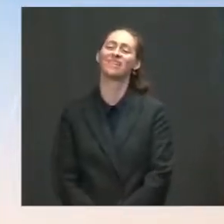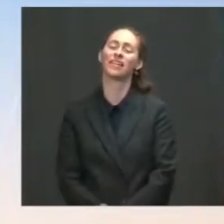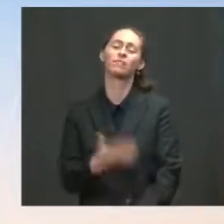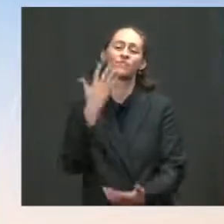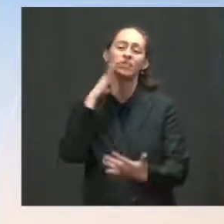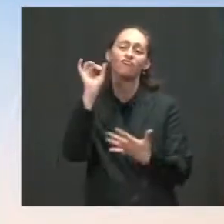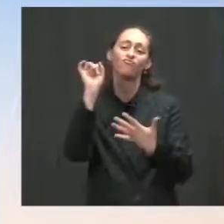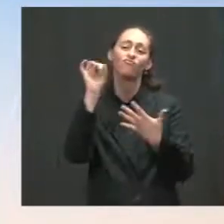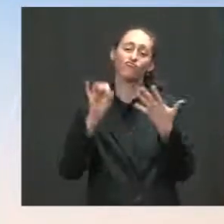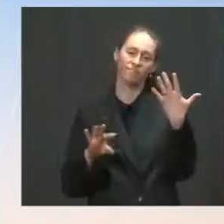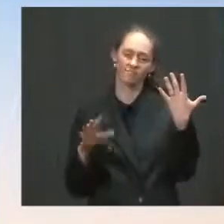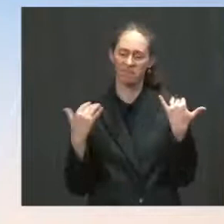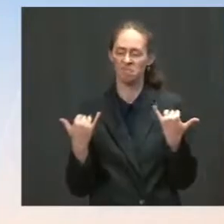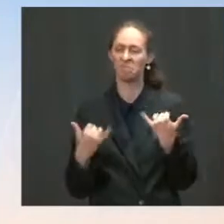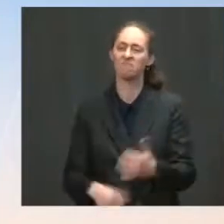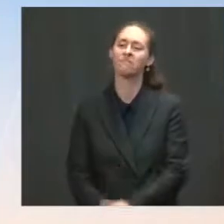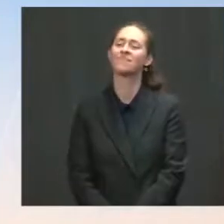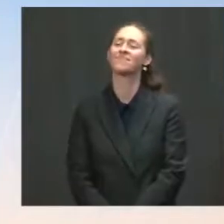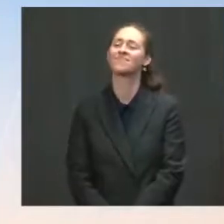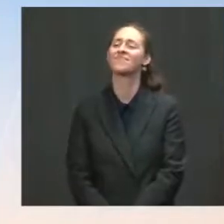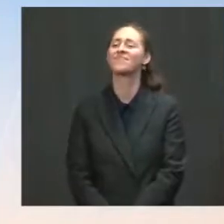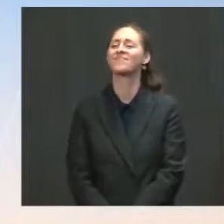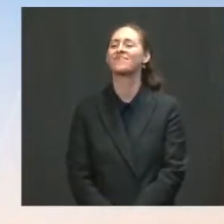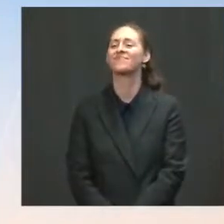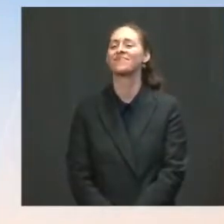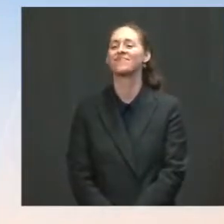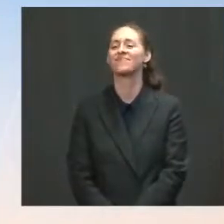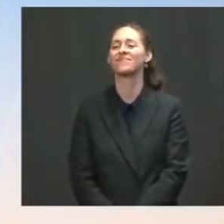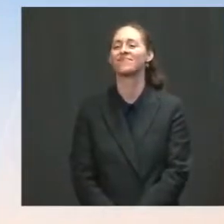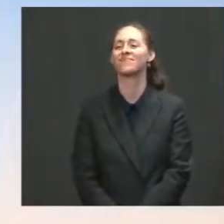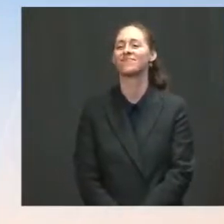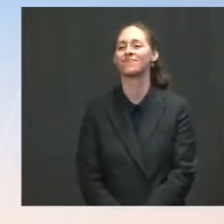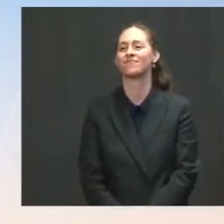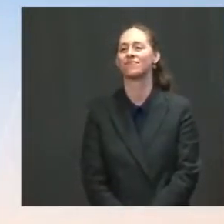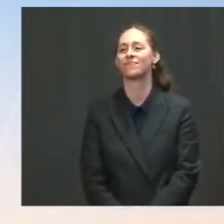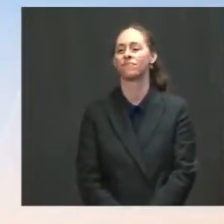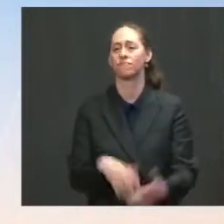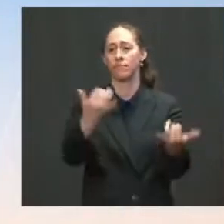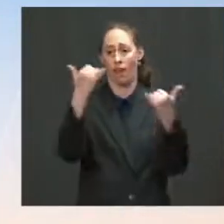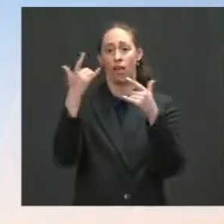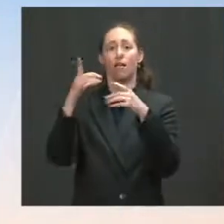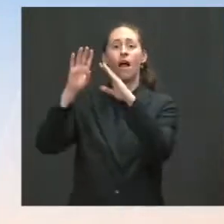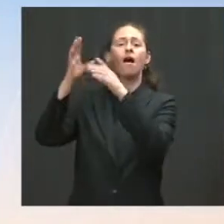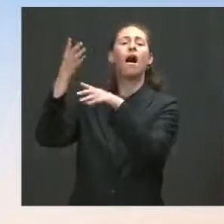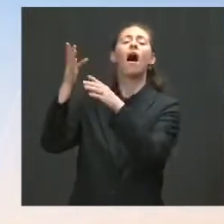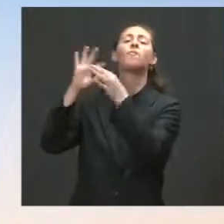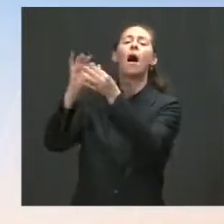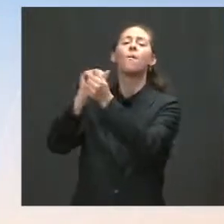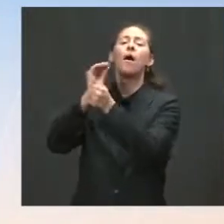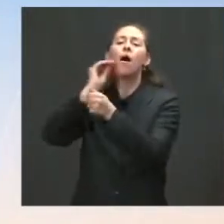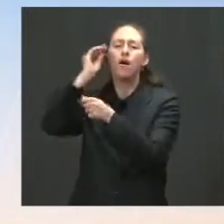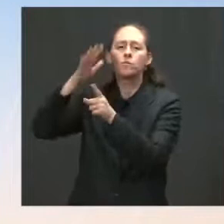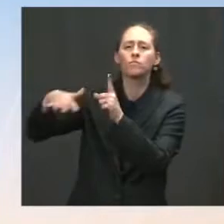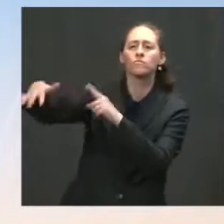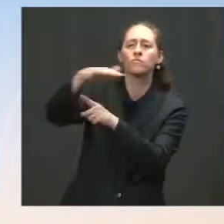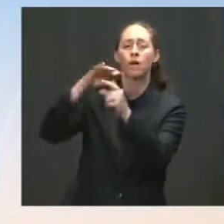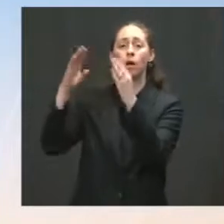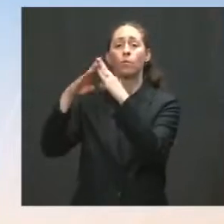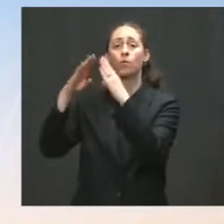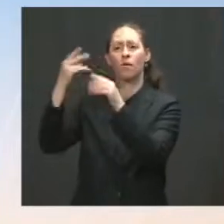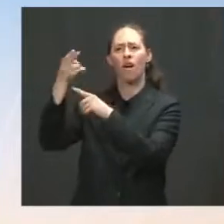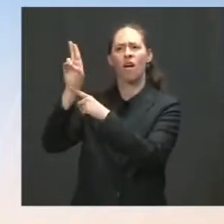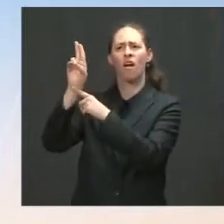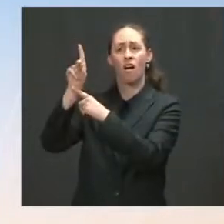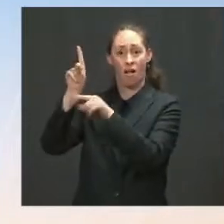and Urban Development, Marcia Fudge, released a statement committing to do everything in HUD's power to stop evictions for families with HUD